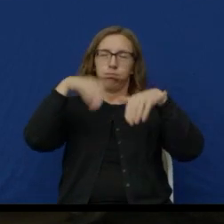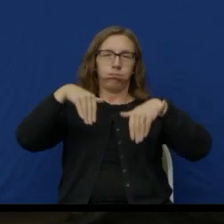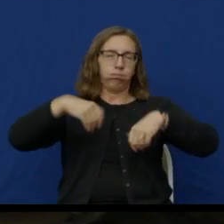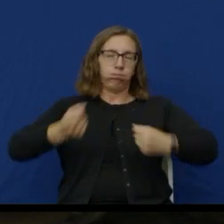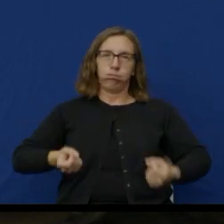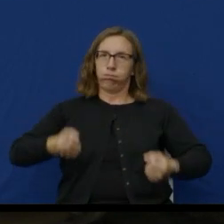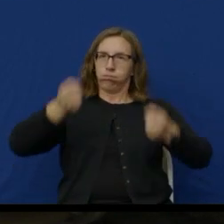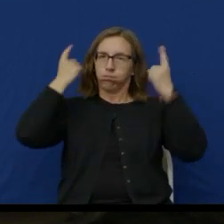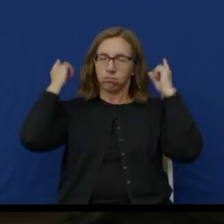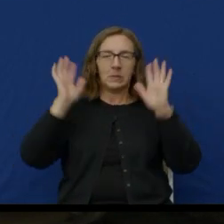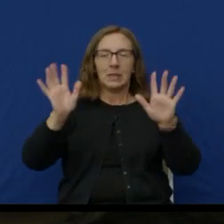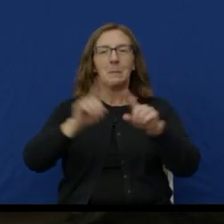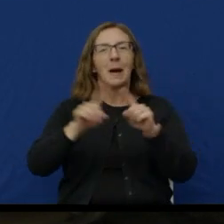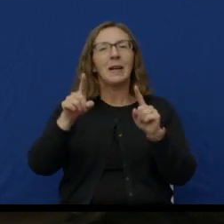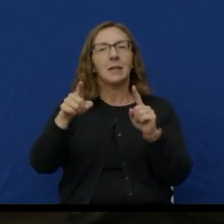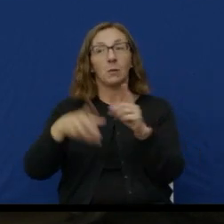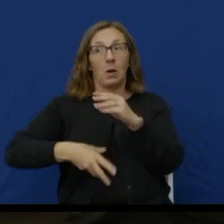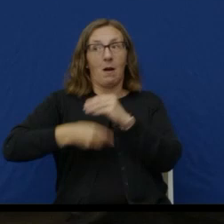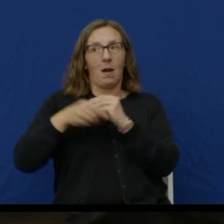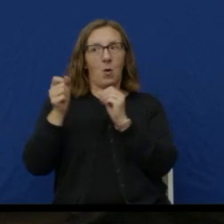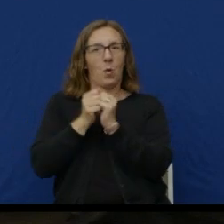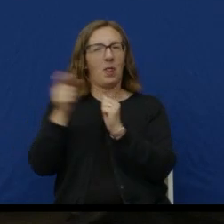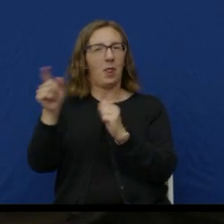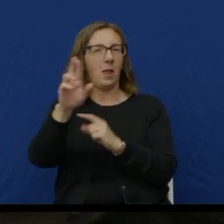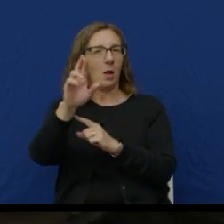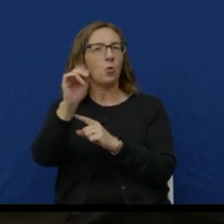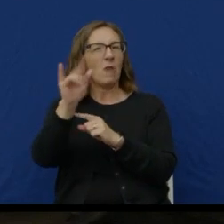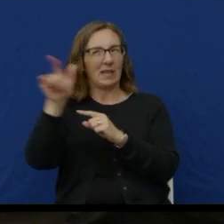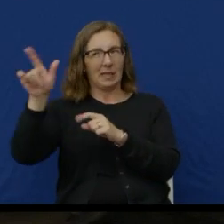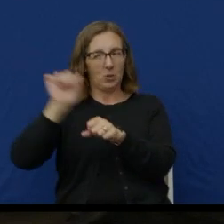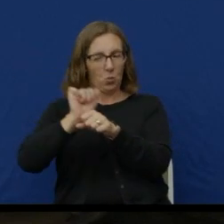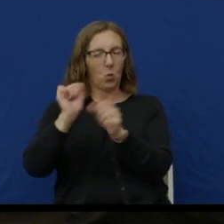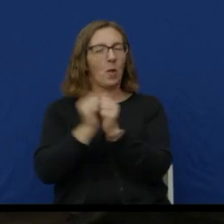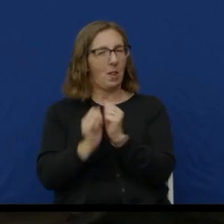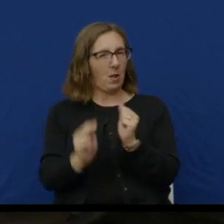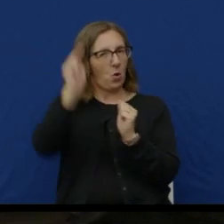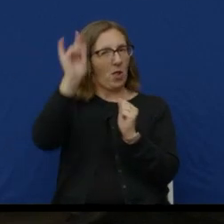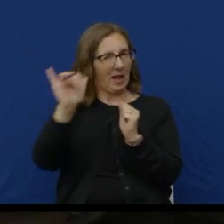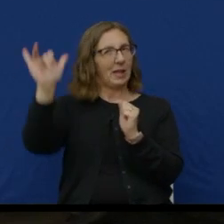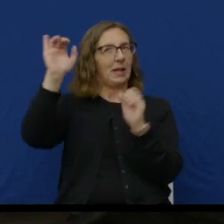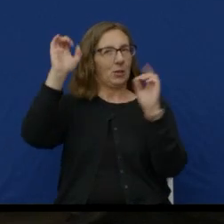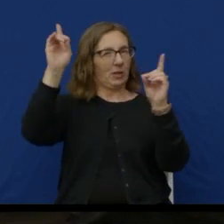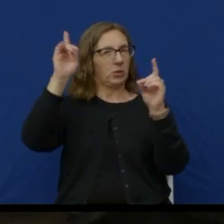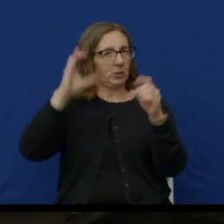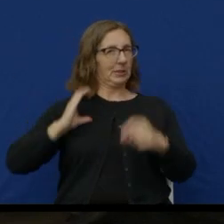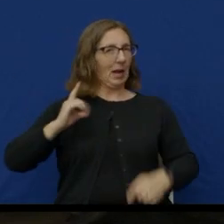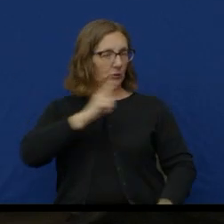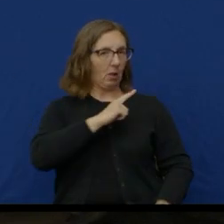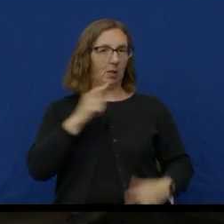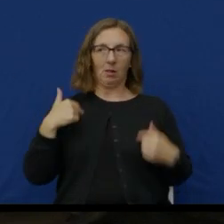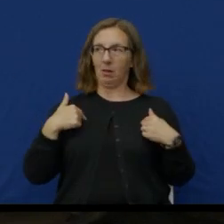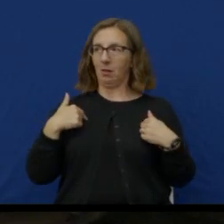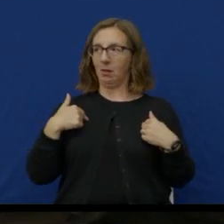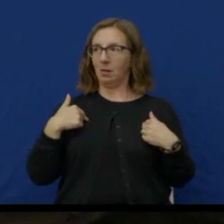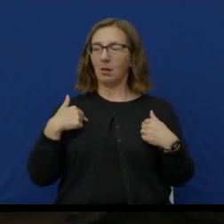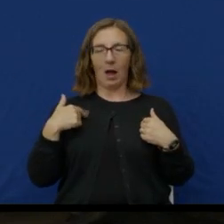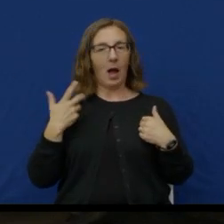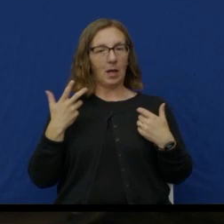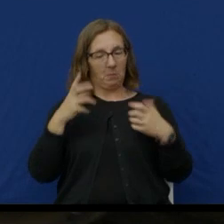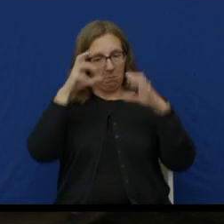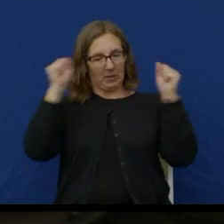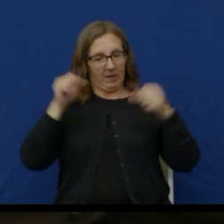mention, in conjunction with Randy's work with the Northern Kentucky Education Council, this year I'm serving as president of our local Rotary